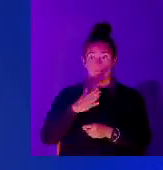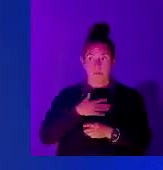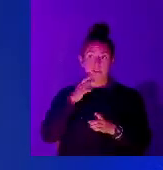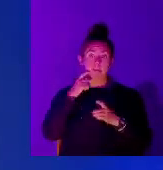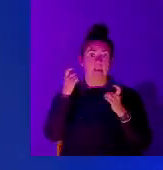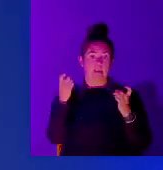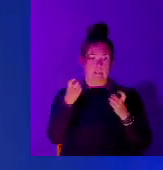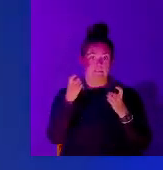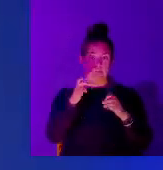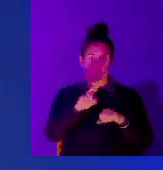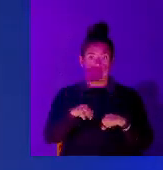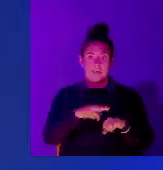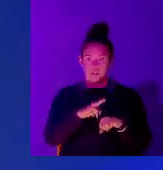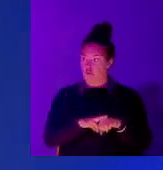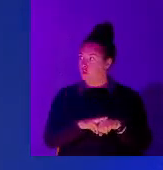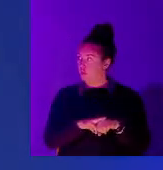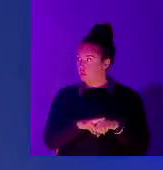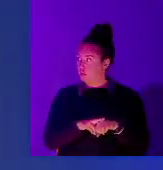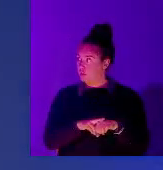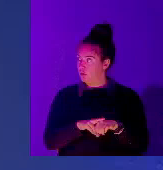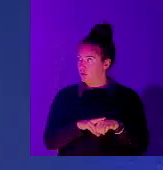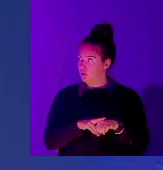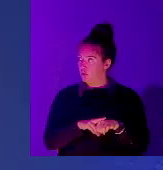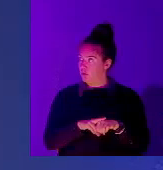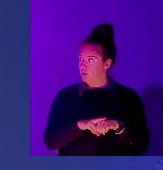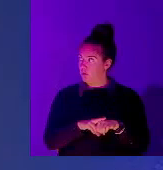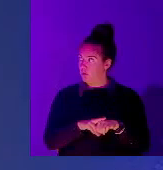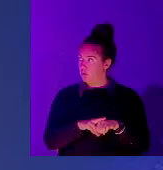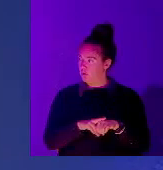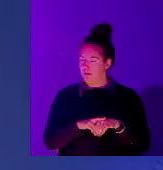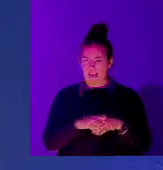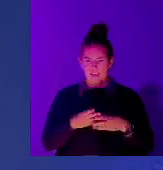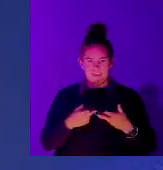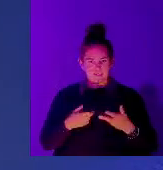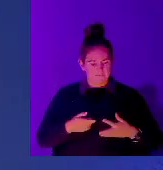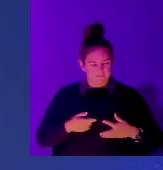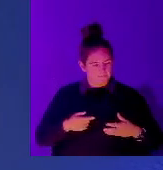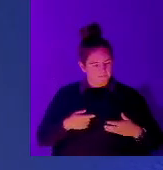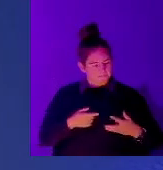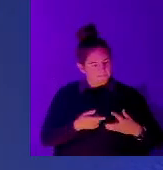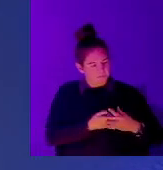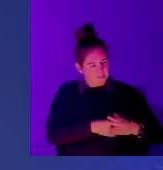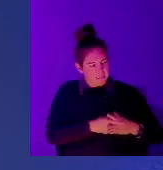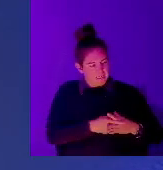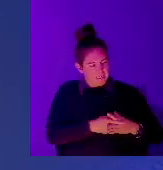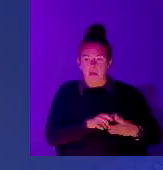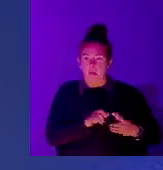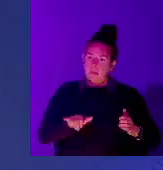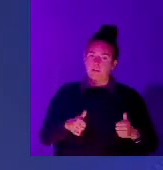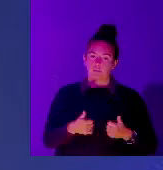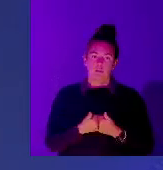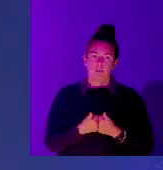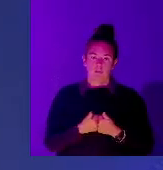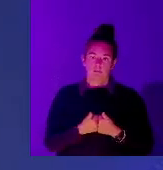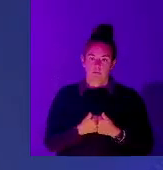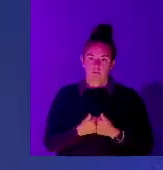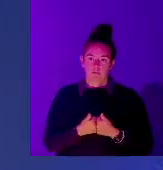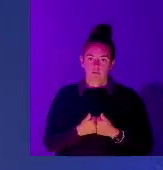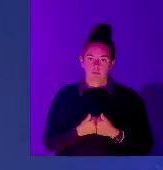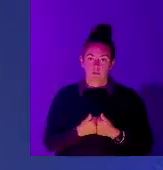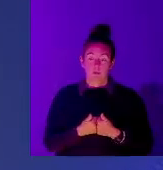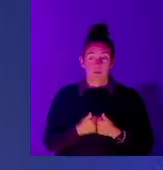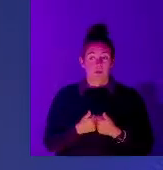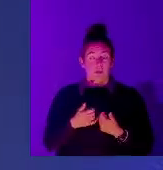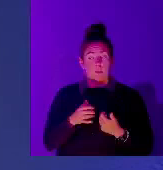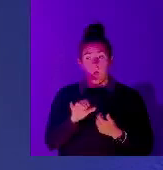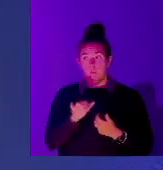very core, that's a challenge. And it is this admission to my difficulty which